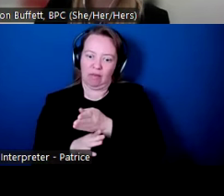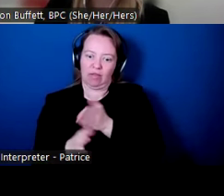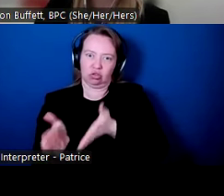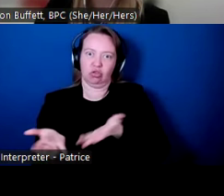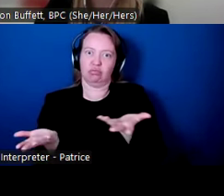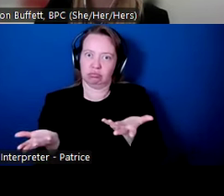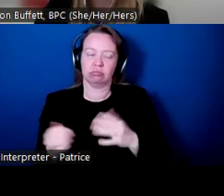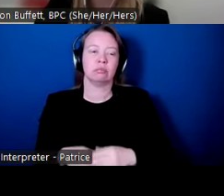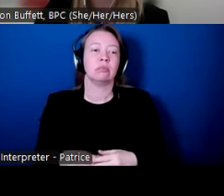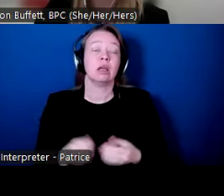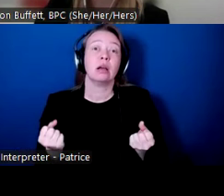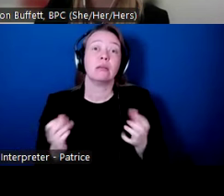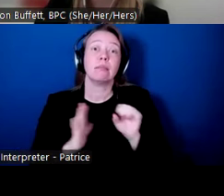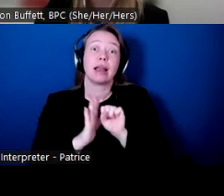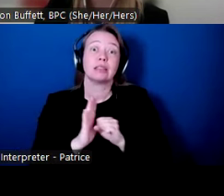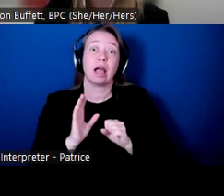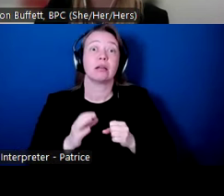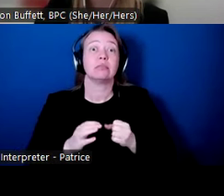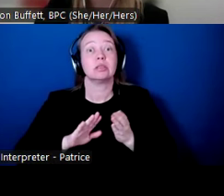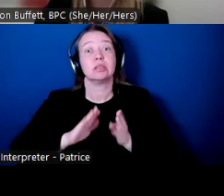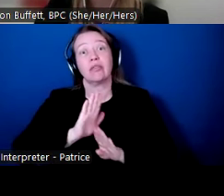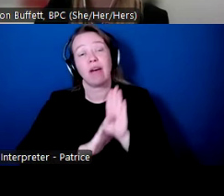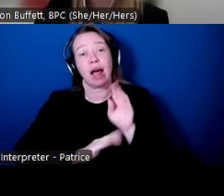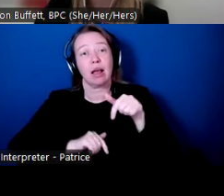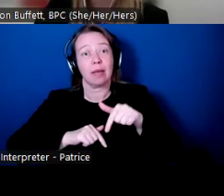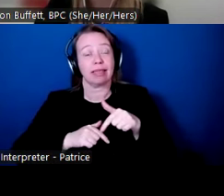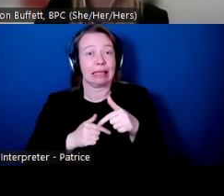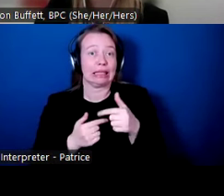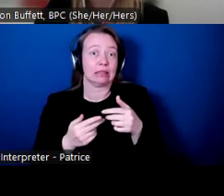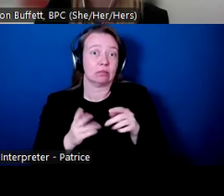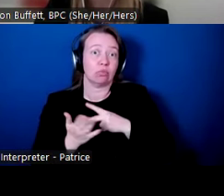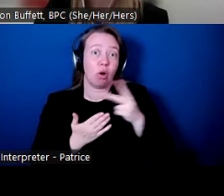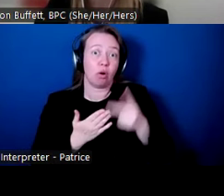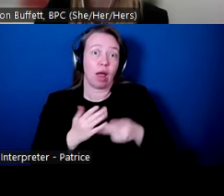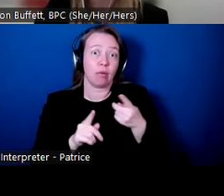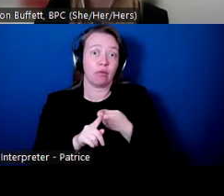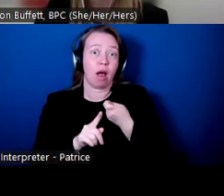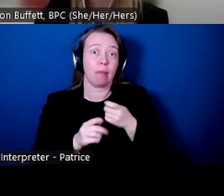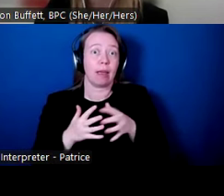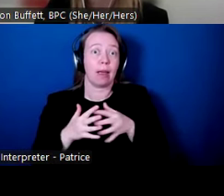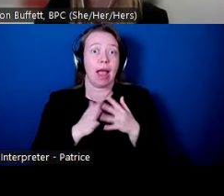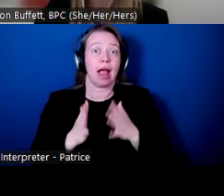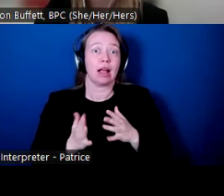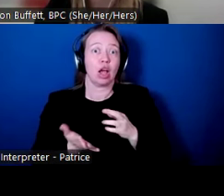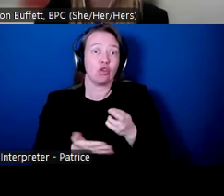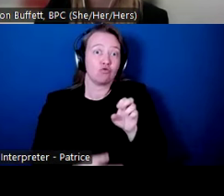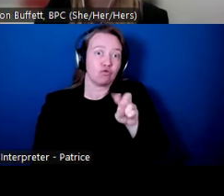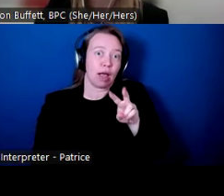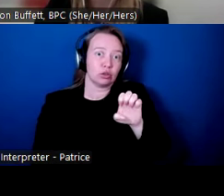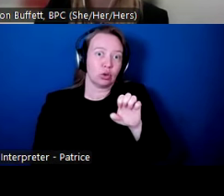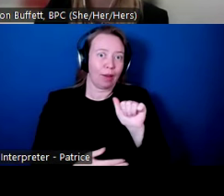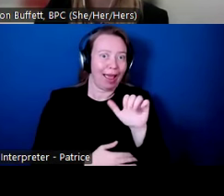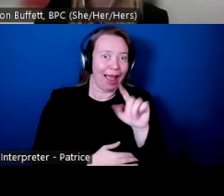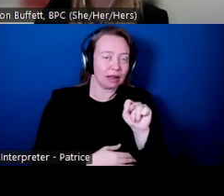As many states grew these programs from funding from the American Rescue Plan Act, there is an opportunity for stakeholders